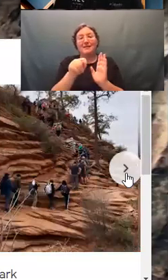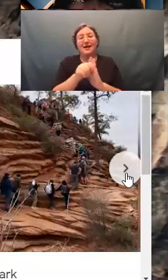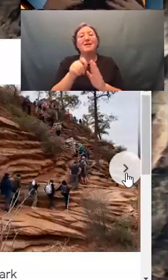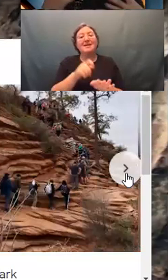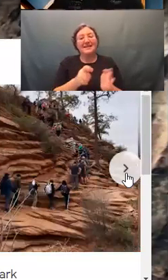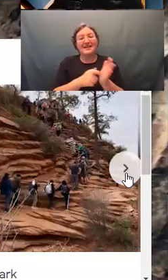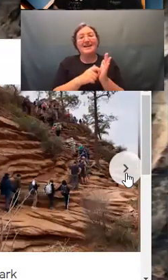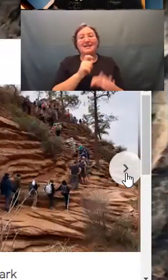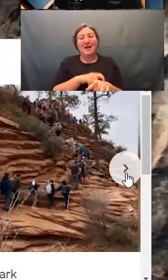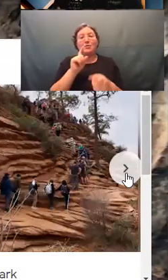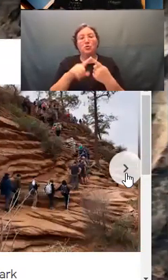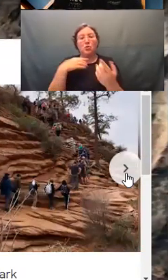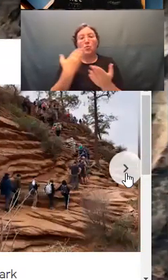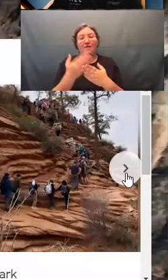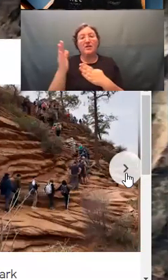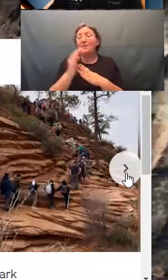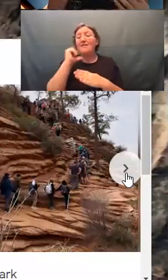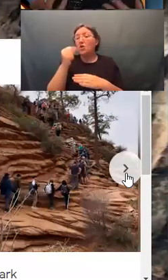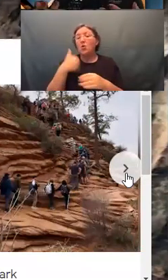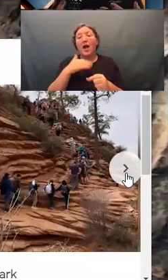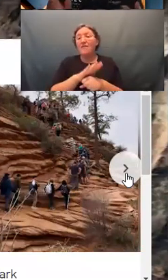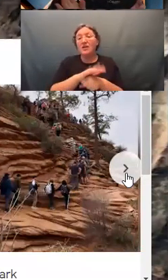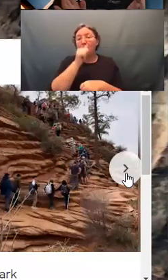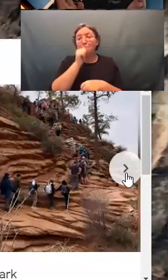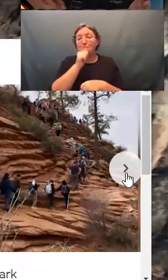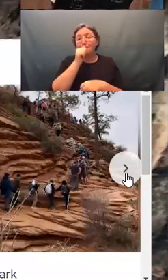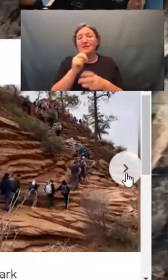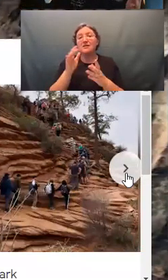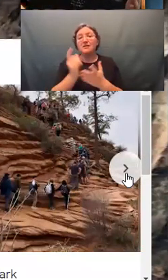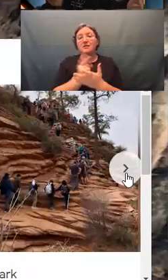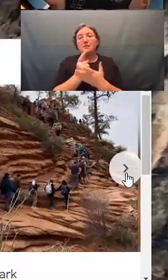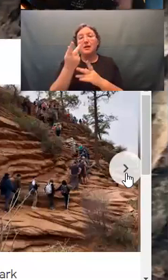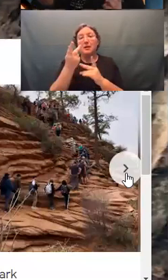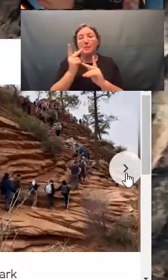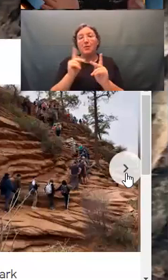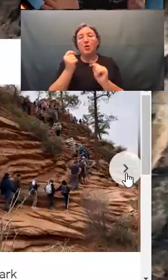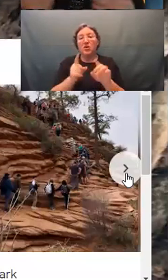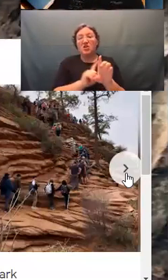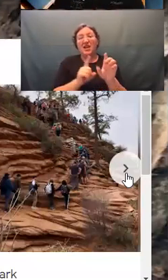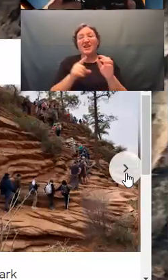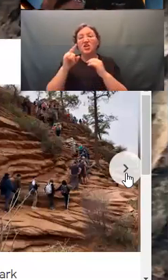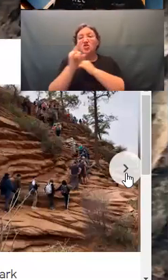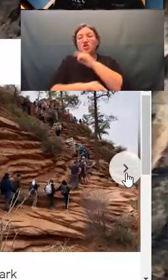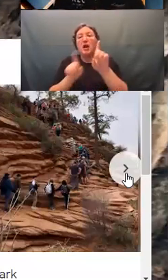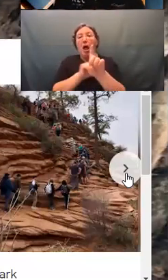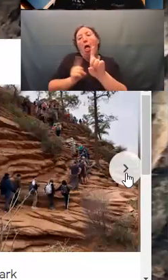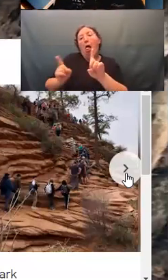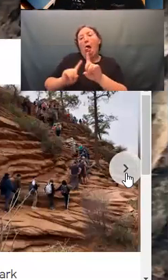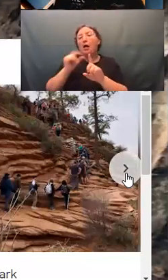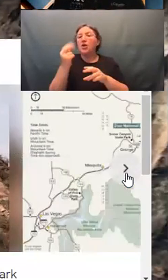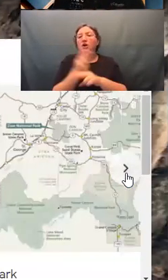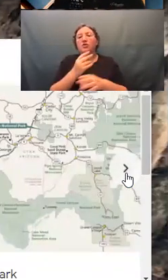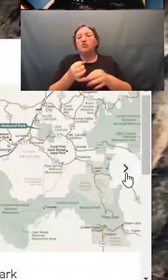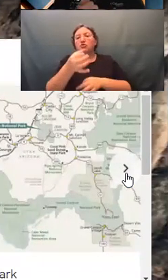top. And if you don't have the right amount of patience, sometimes people try to make their way around people not holding onto the